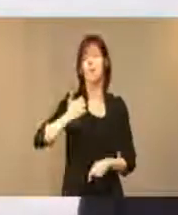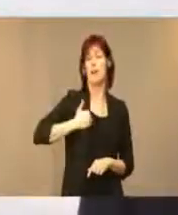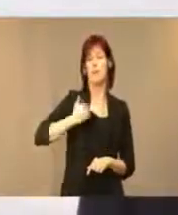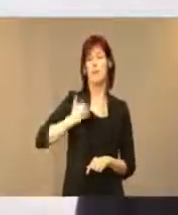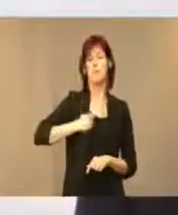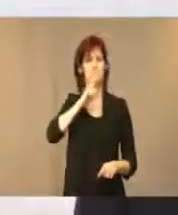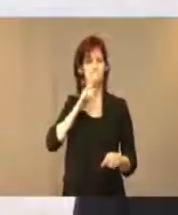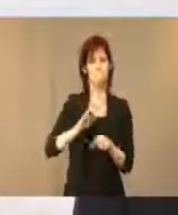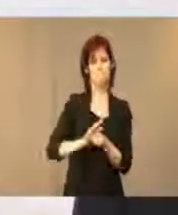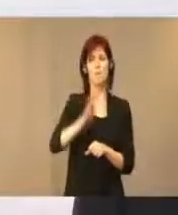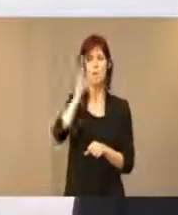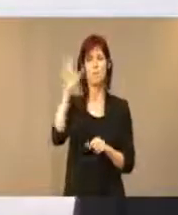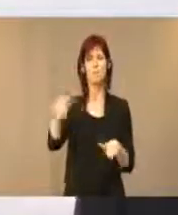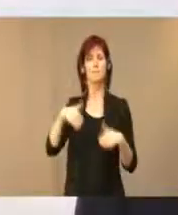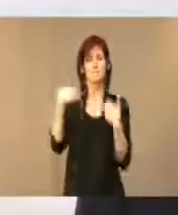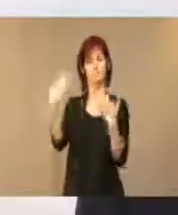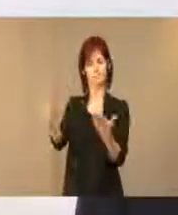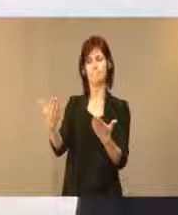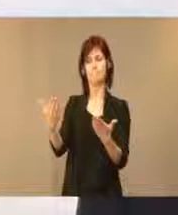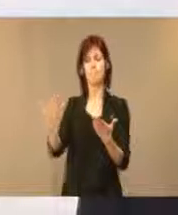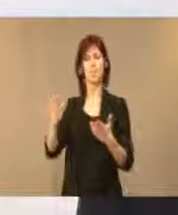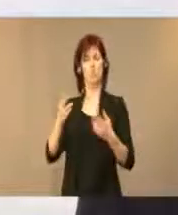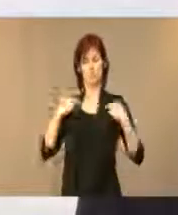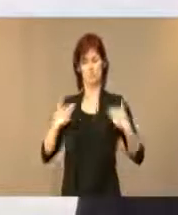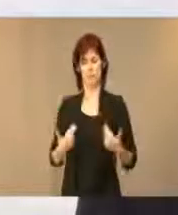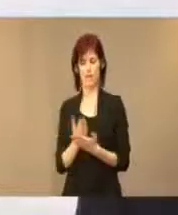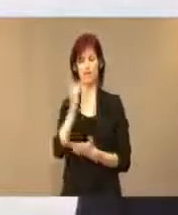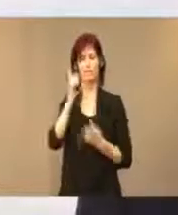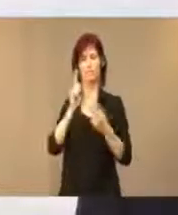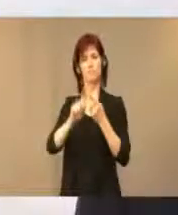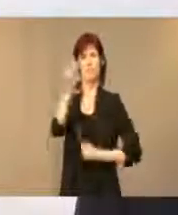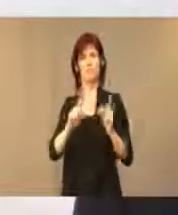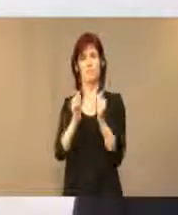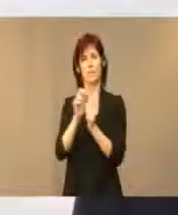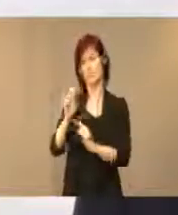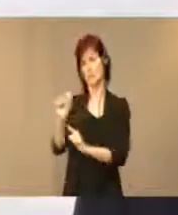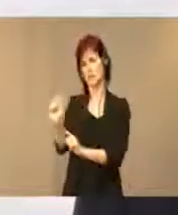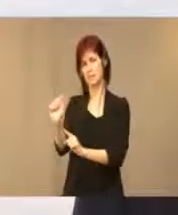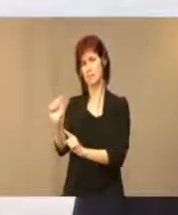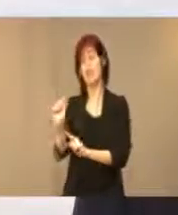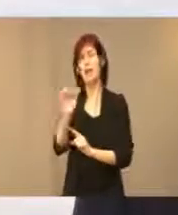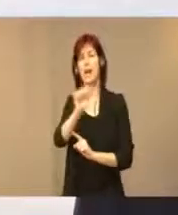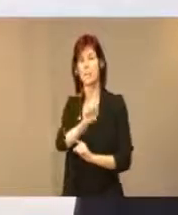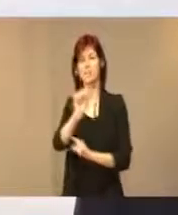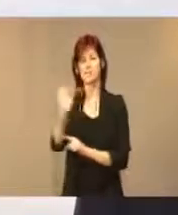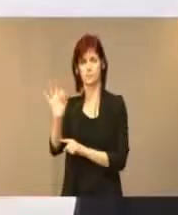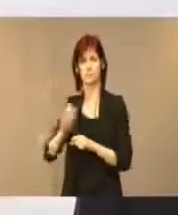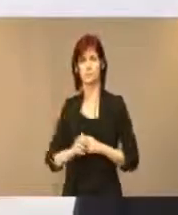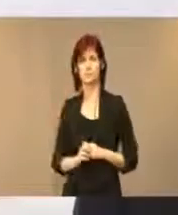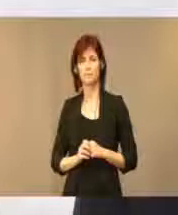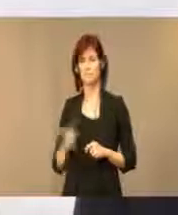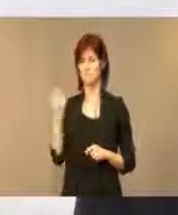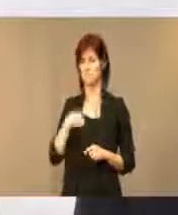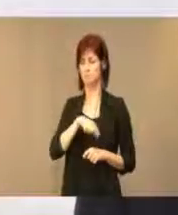to ensure continuing improvement of Indigenous peoples' social and economic conditions. It recognizes the rights and